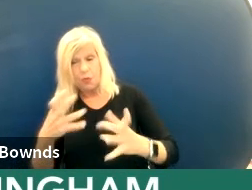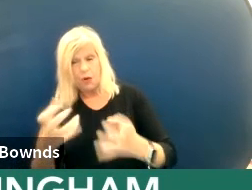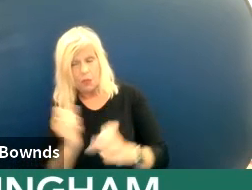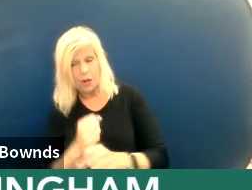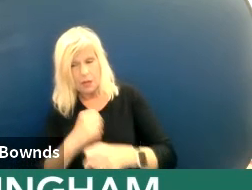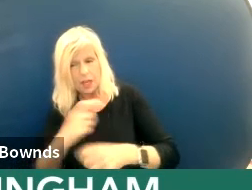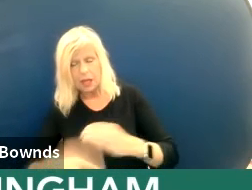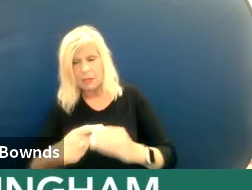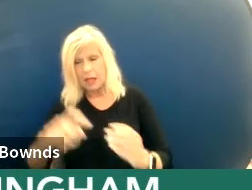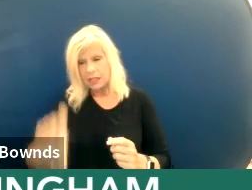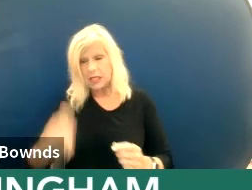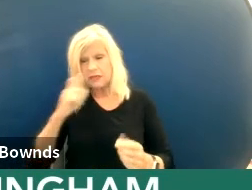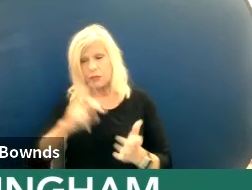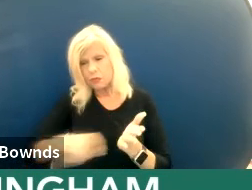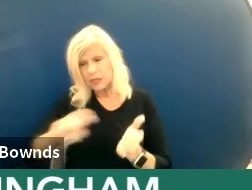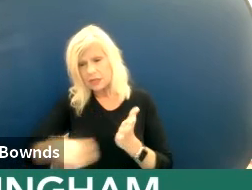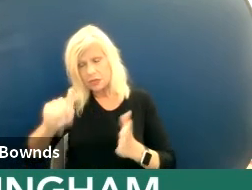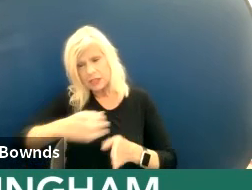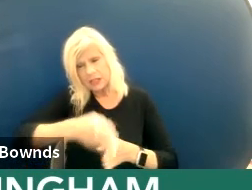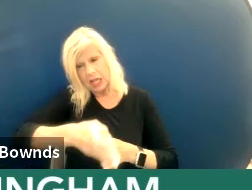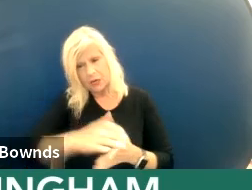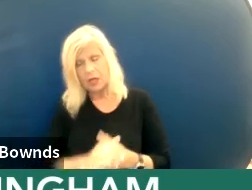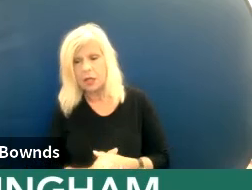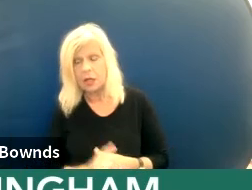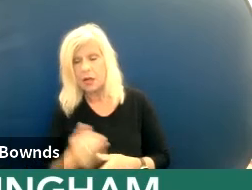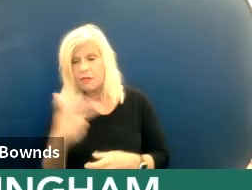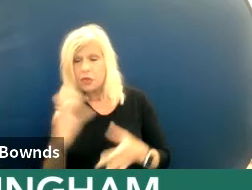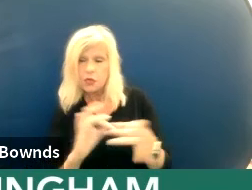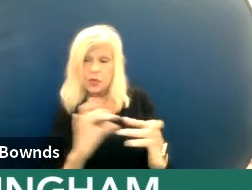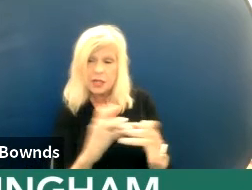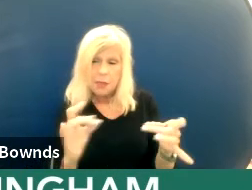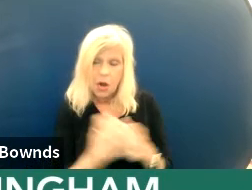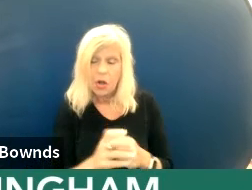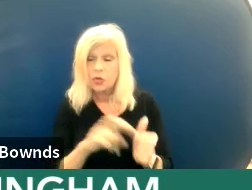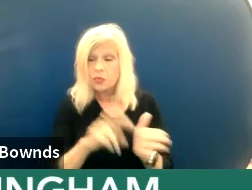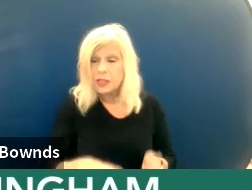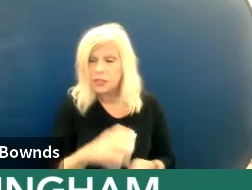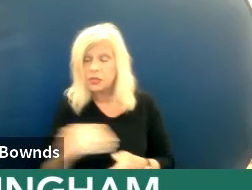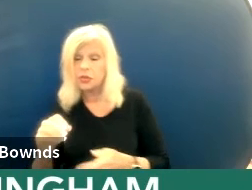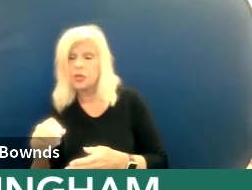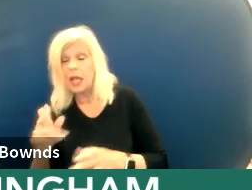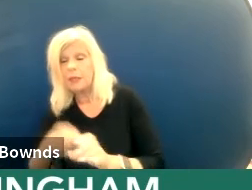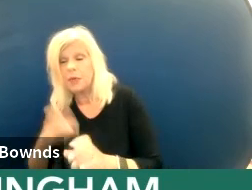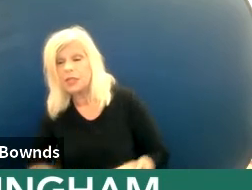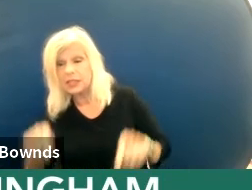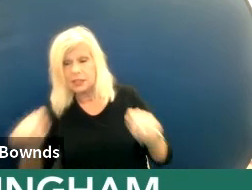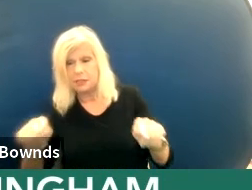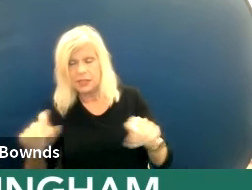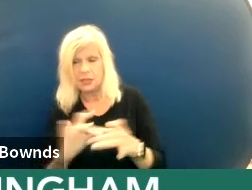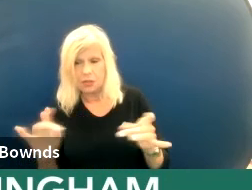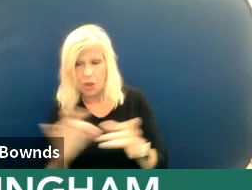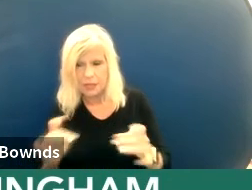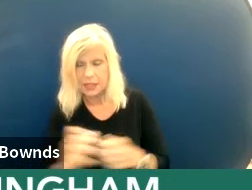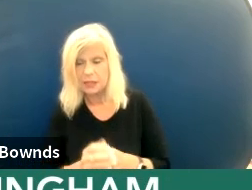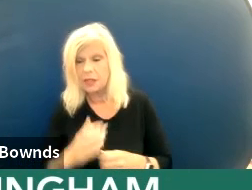about the need for research in this area. A few remarks from both the side of the researcher and in terms of participants with disabilities.